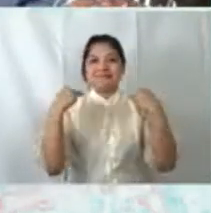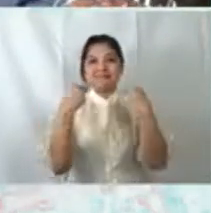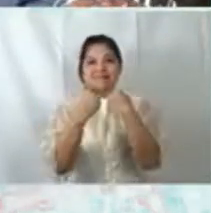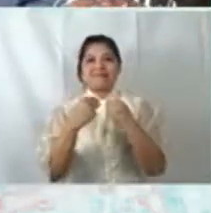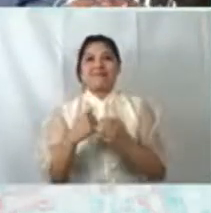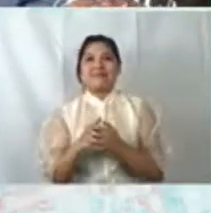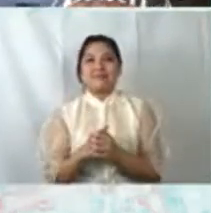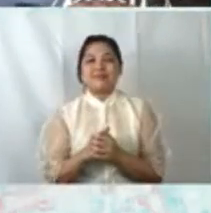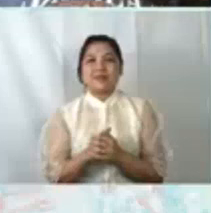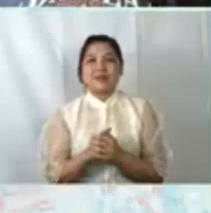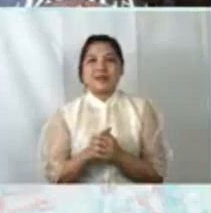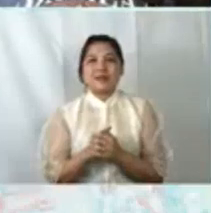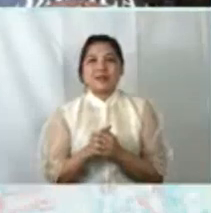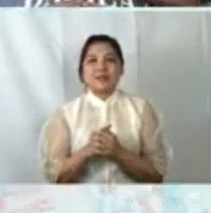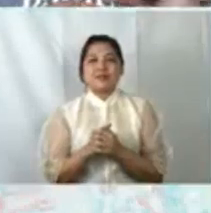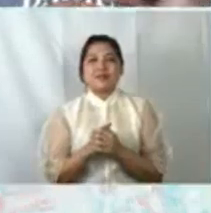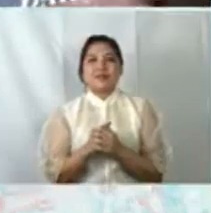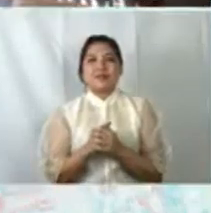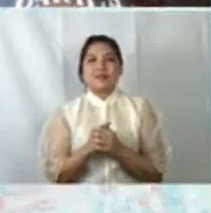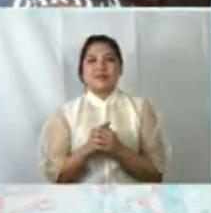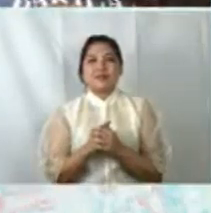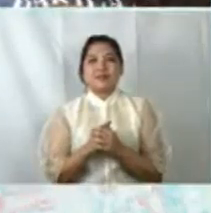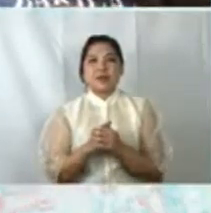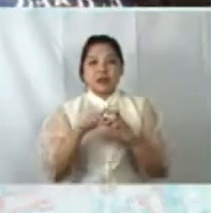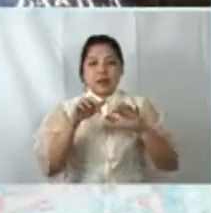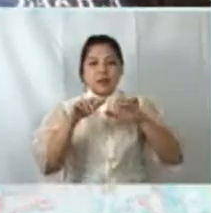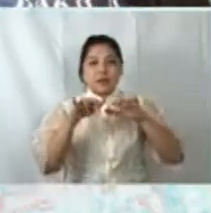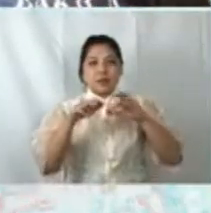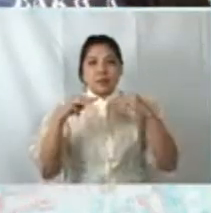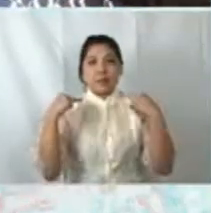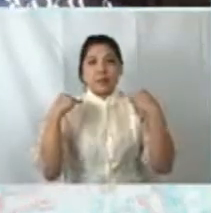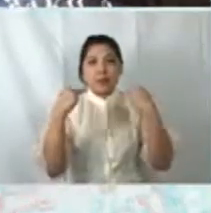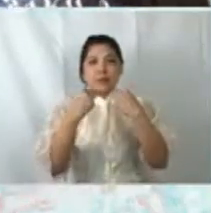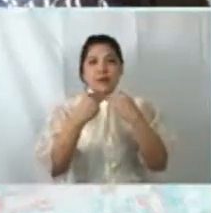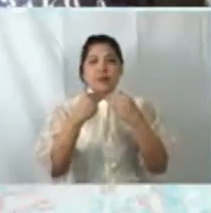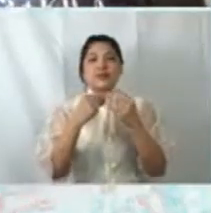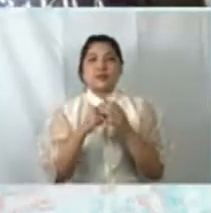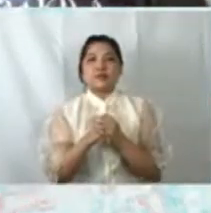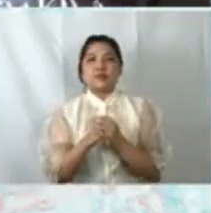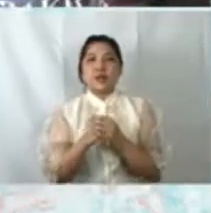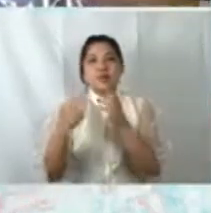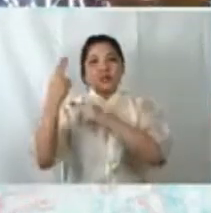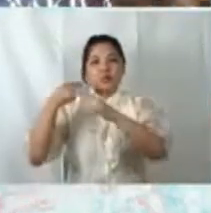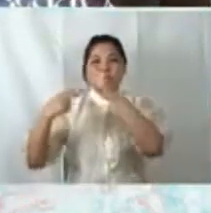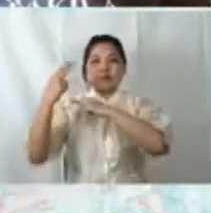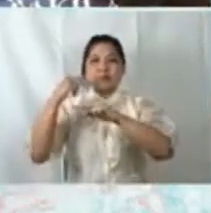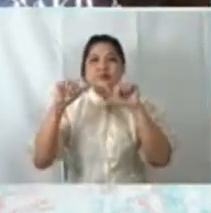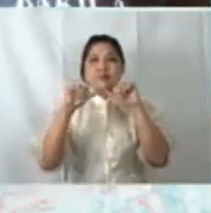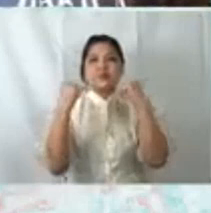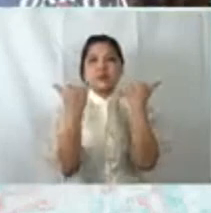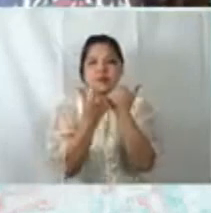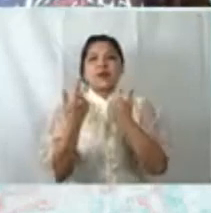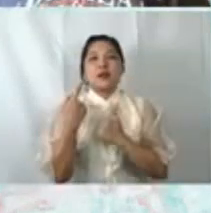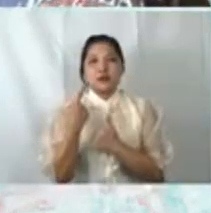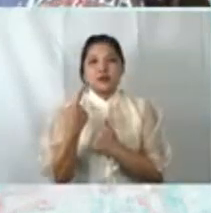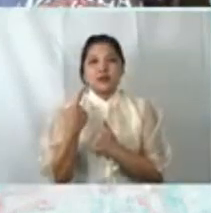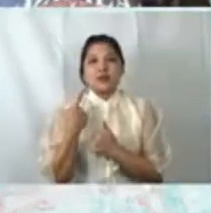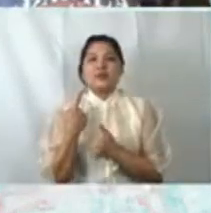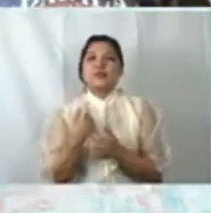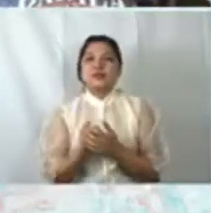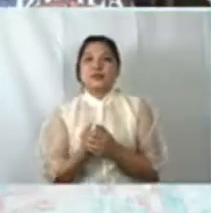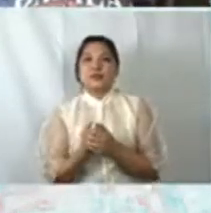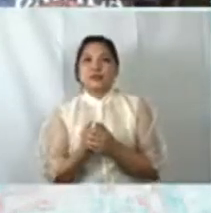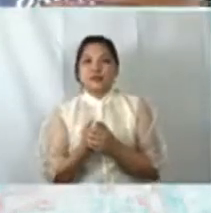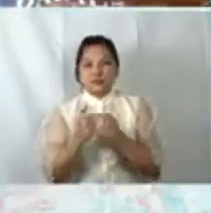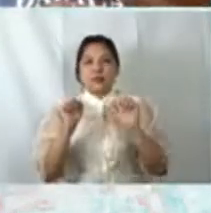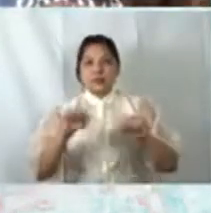Historical Association. Type nyo lang po, membership Philippine Historical Association. Magkakaroon kayo ng instructions paano maging miyembro